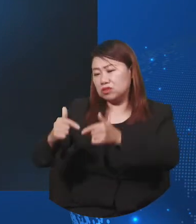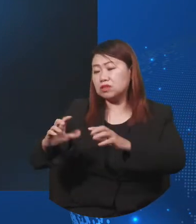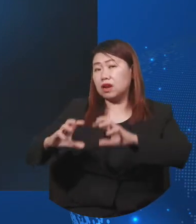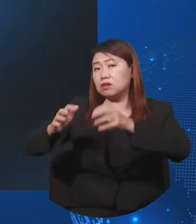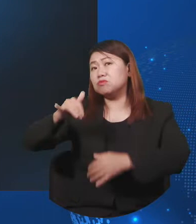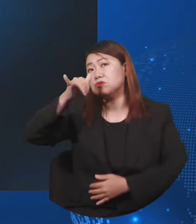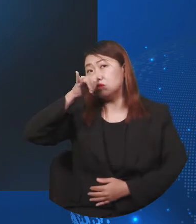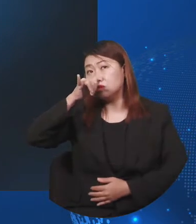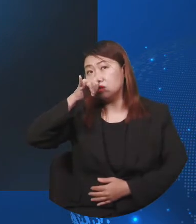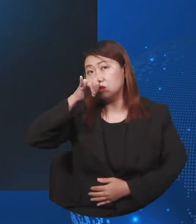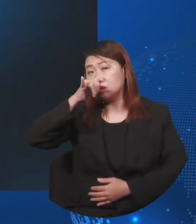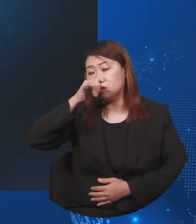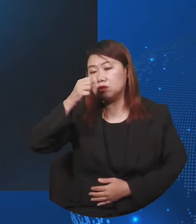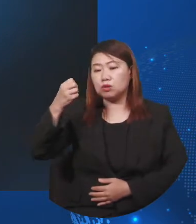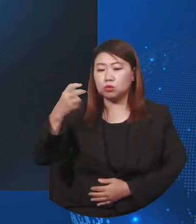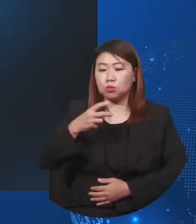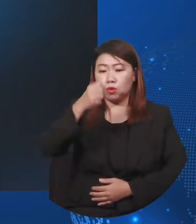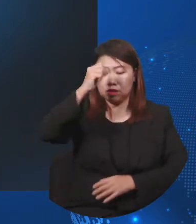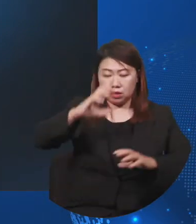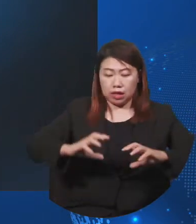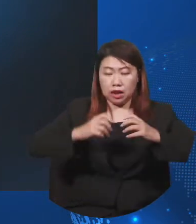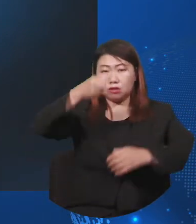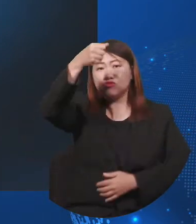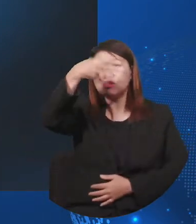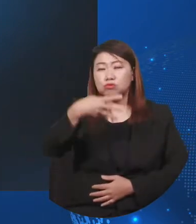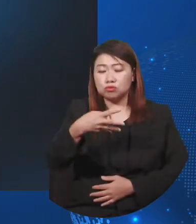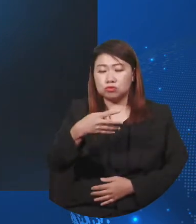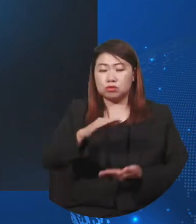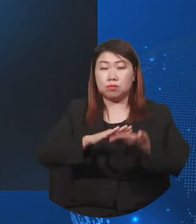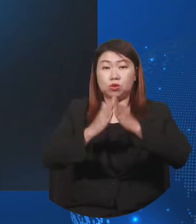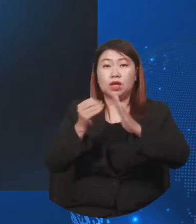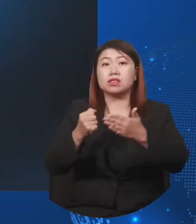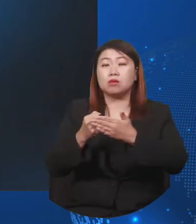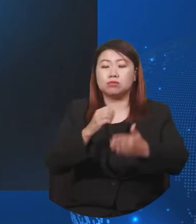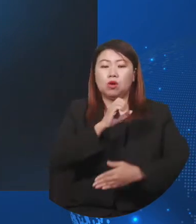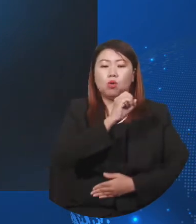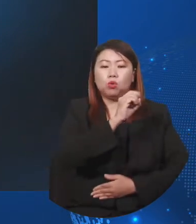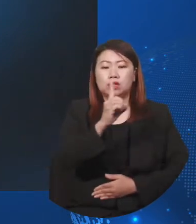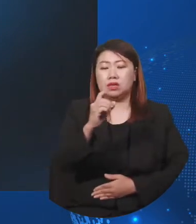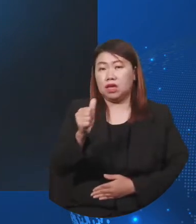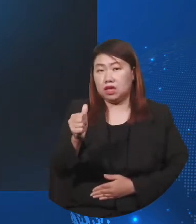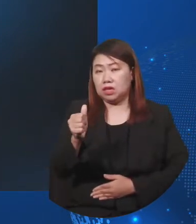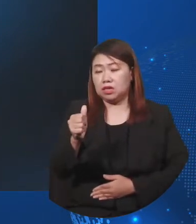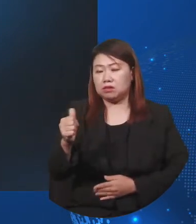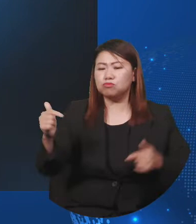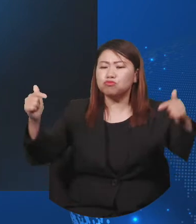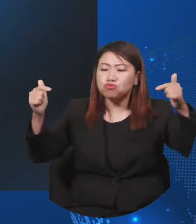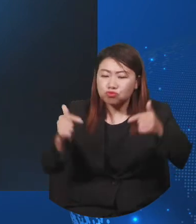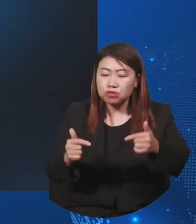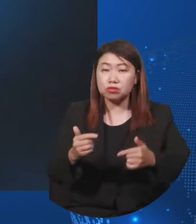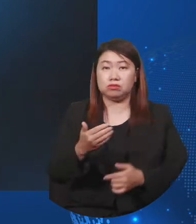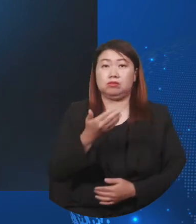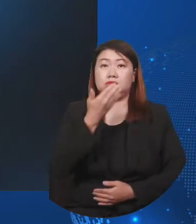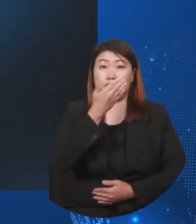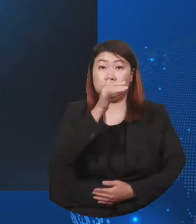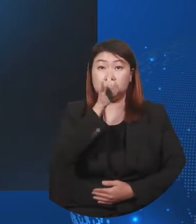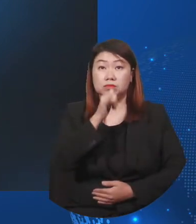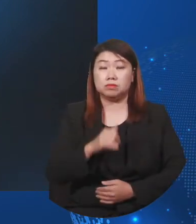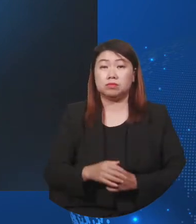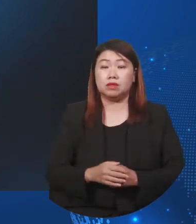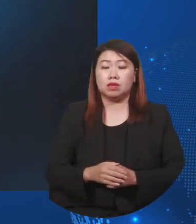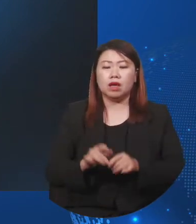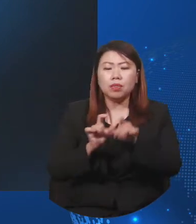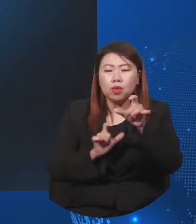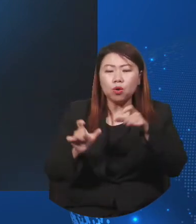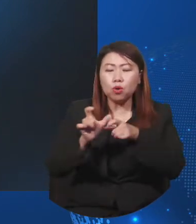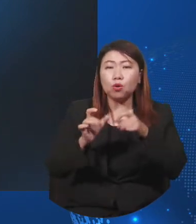So many see that this beam of light for development cooperation is dimming. Yes, it is, but